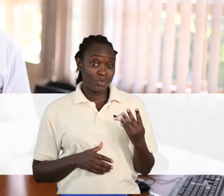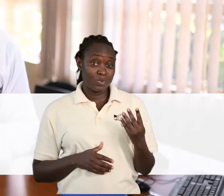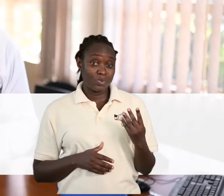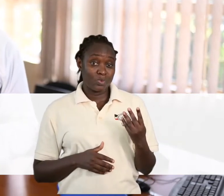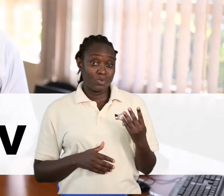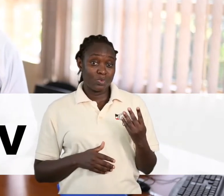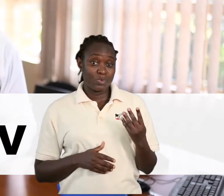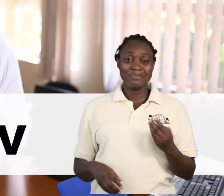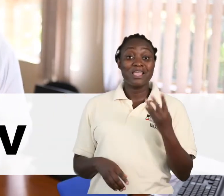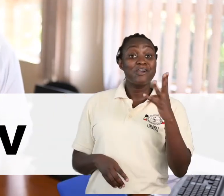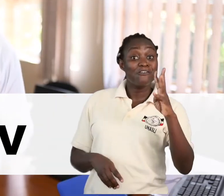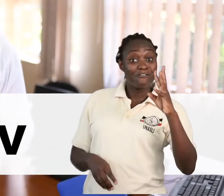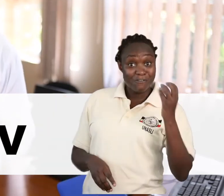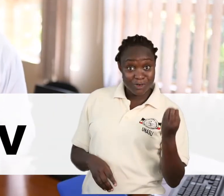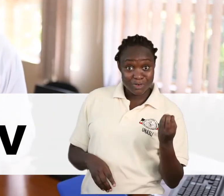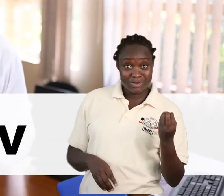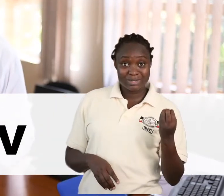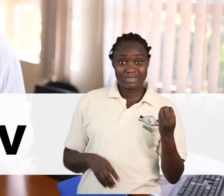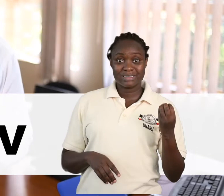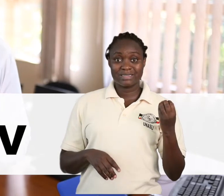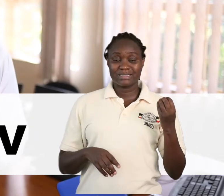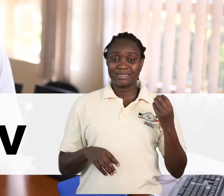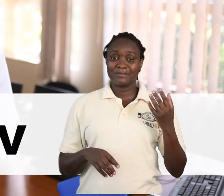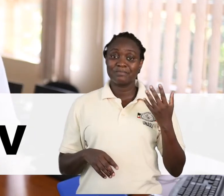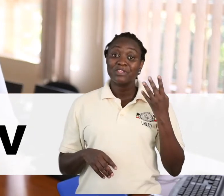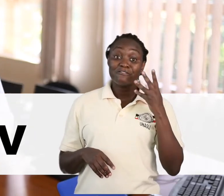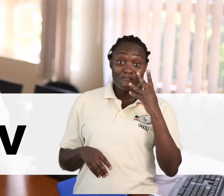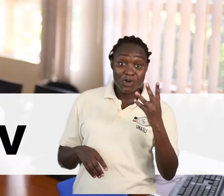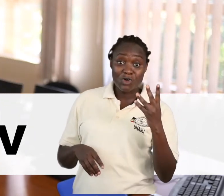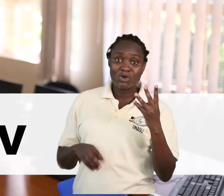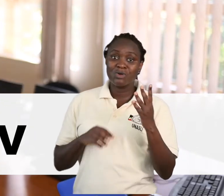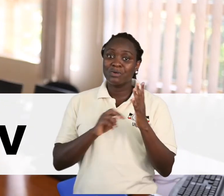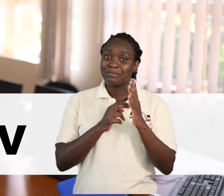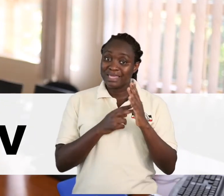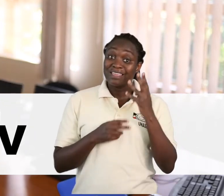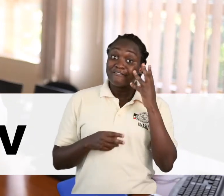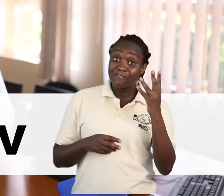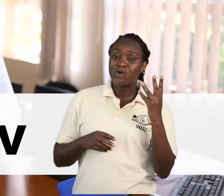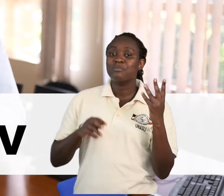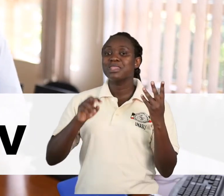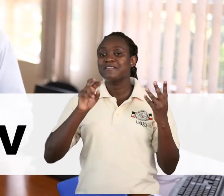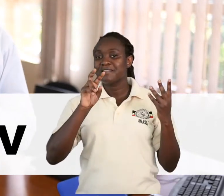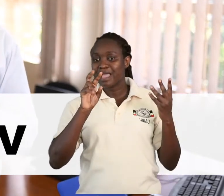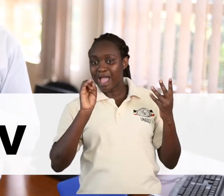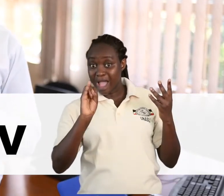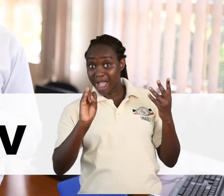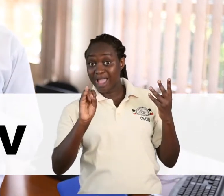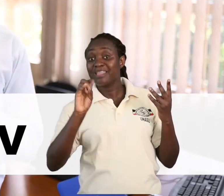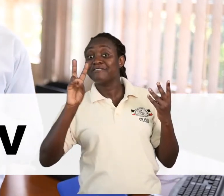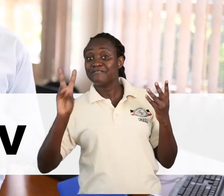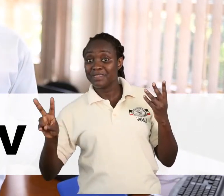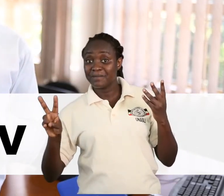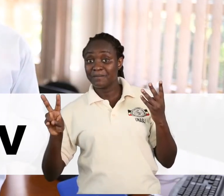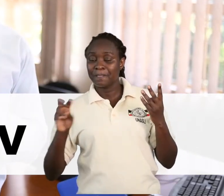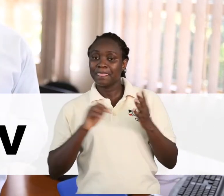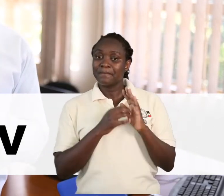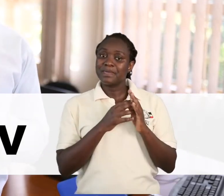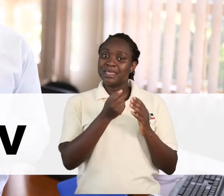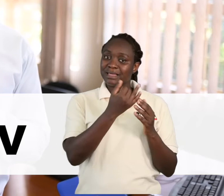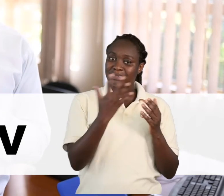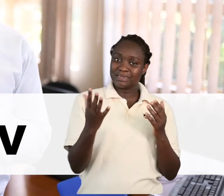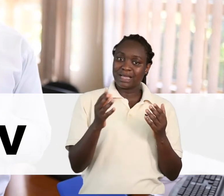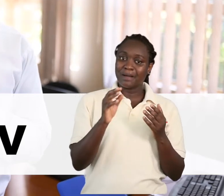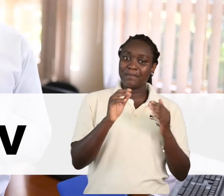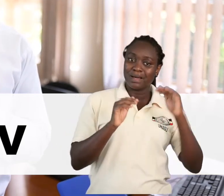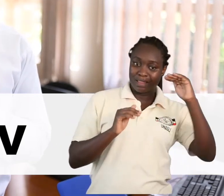4 is I, V, because I told you that a smaller numeral has to come before the bigger